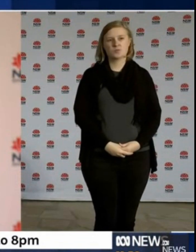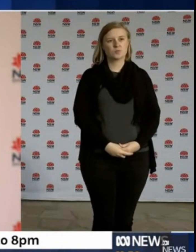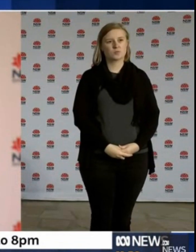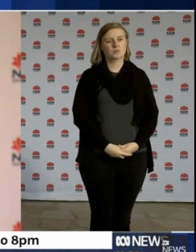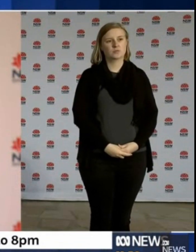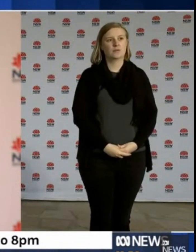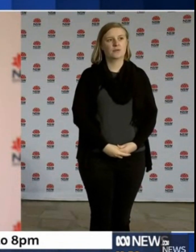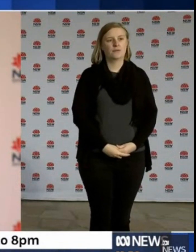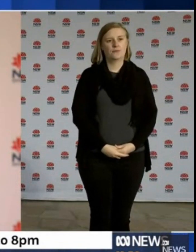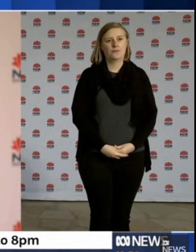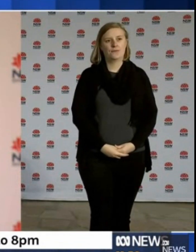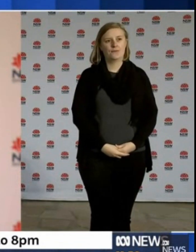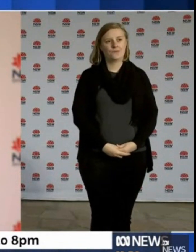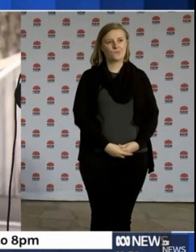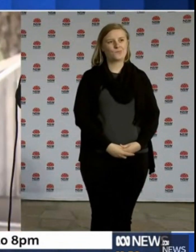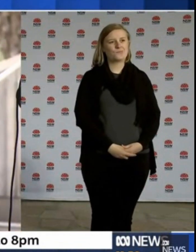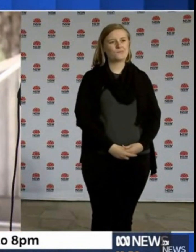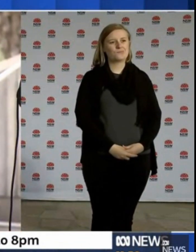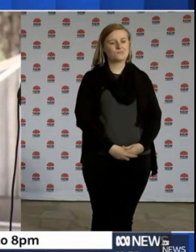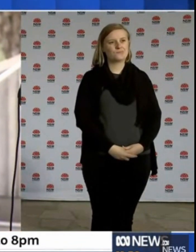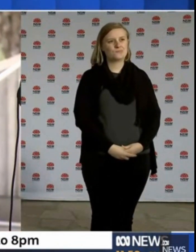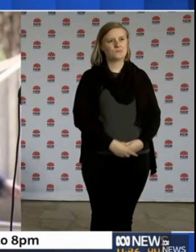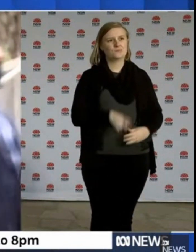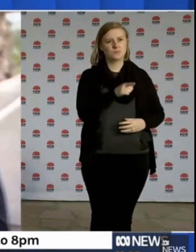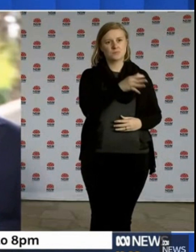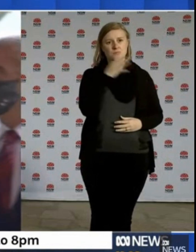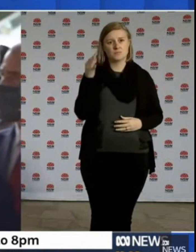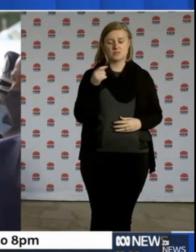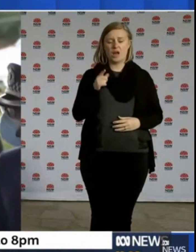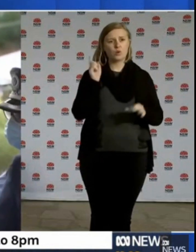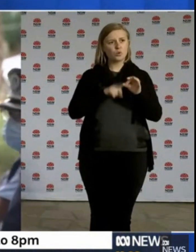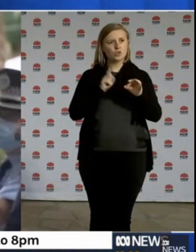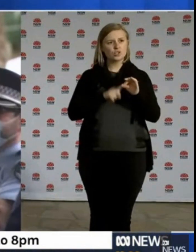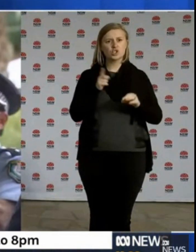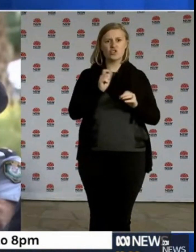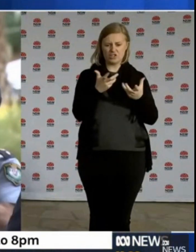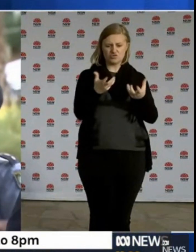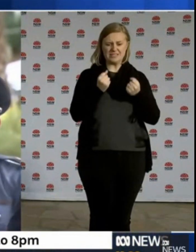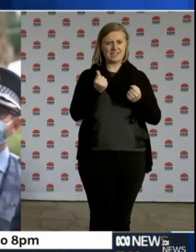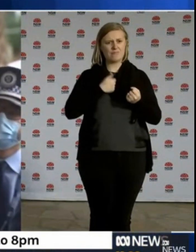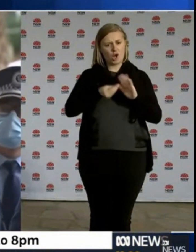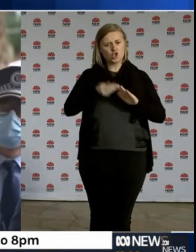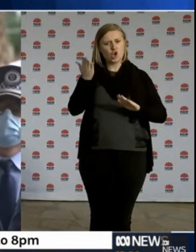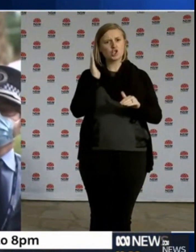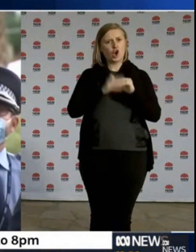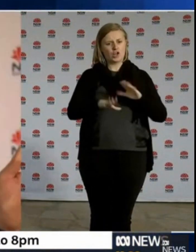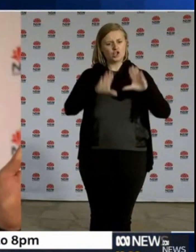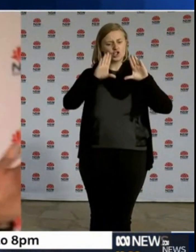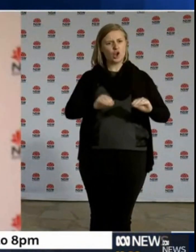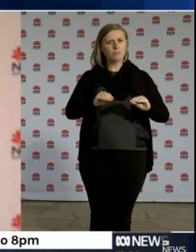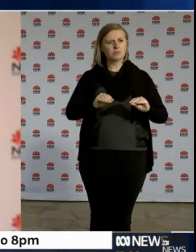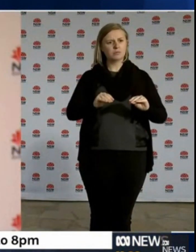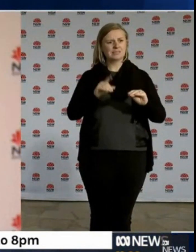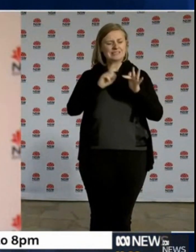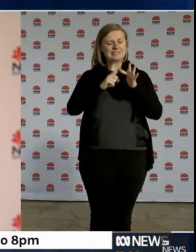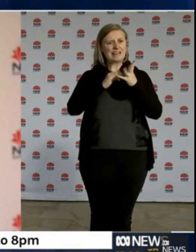Sorry, what was the basis upon which... question for you. Did you receive my notice of cease and desist? It's not